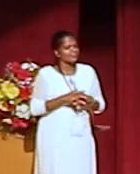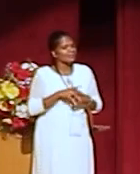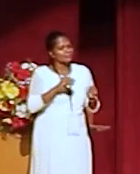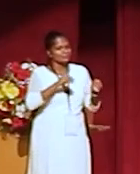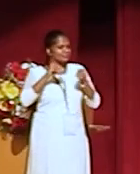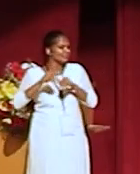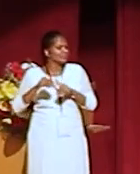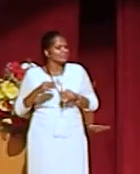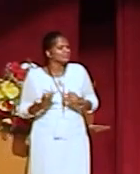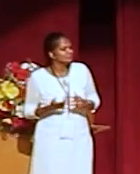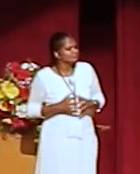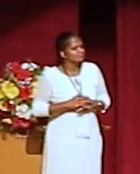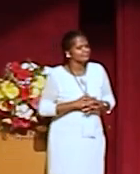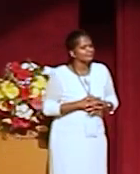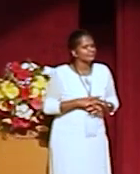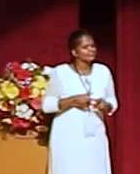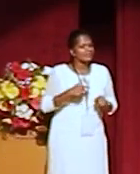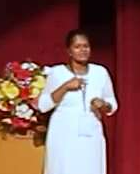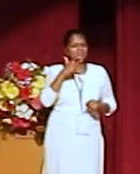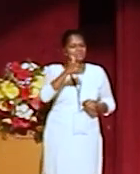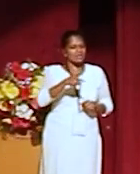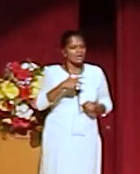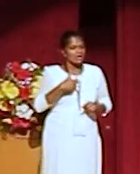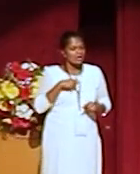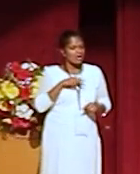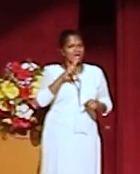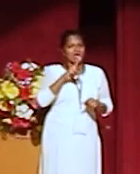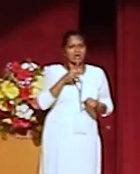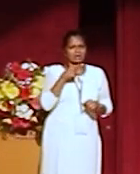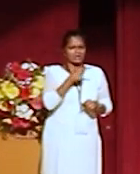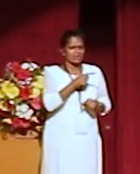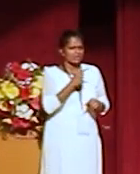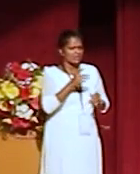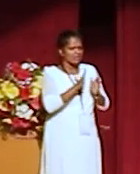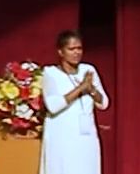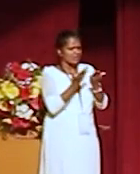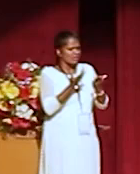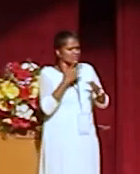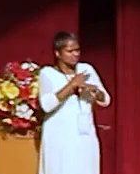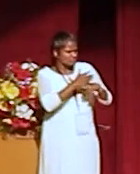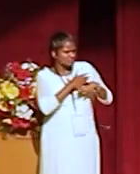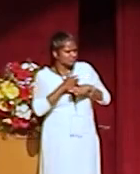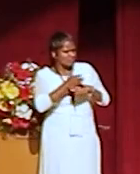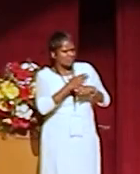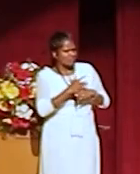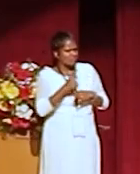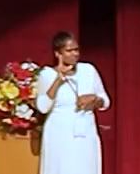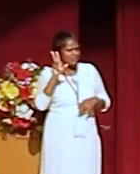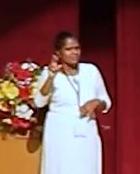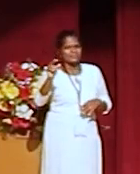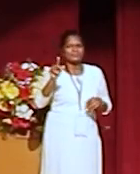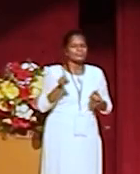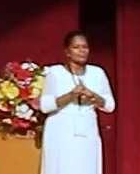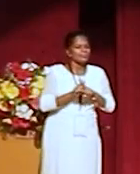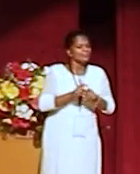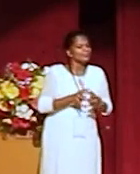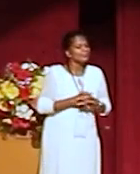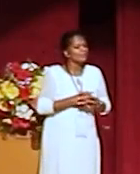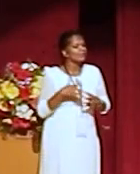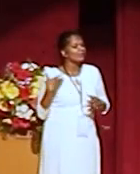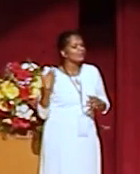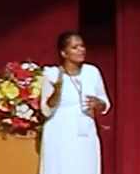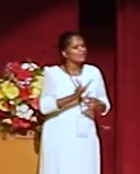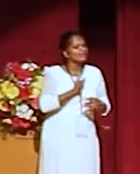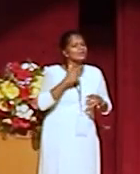Moving on, you may say, oh, the screen reader will only read English then. But that is not the case. In our